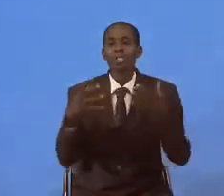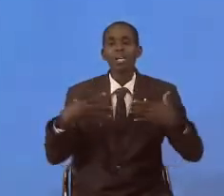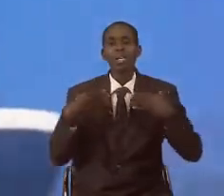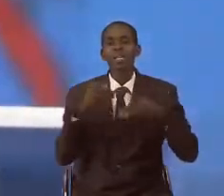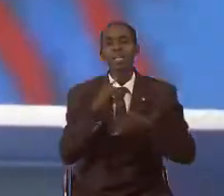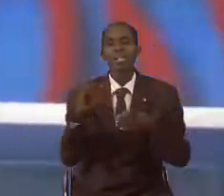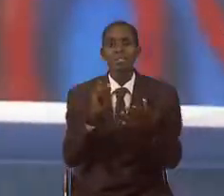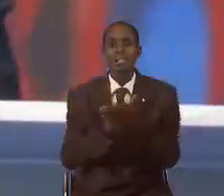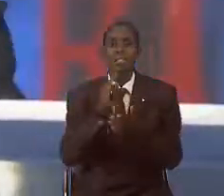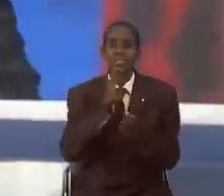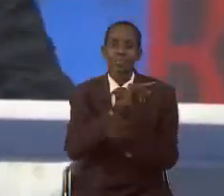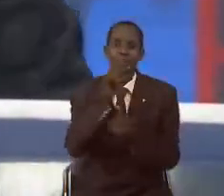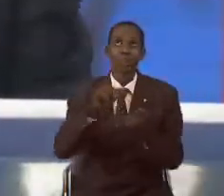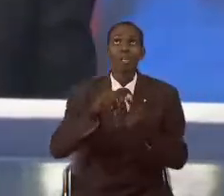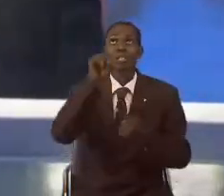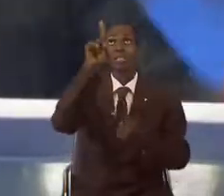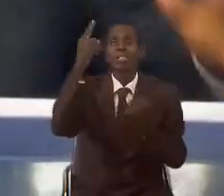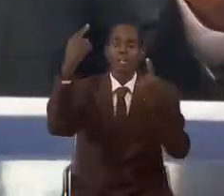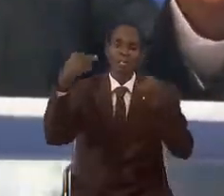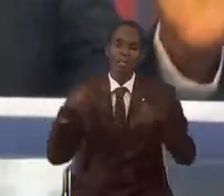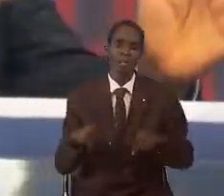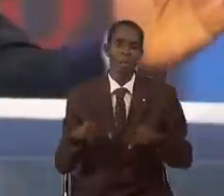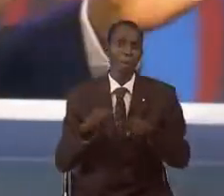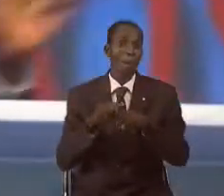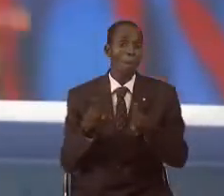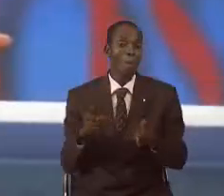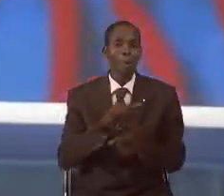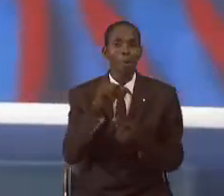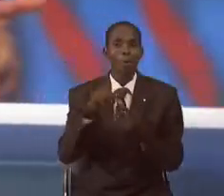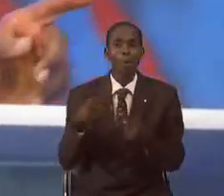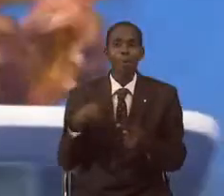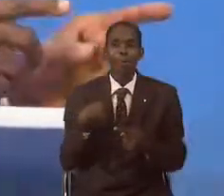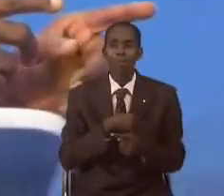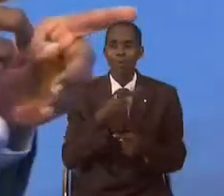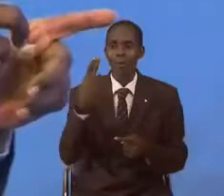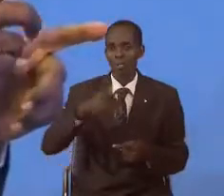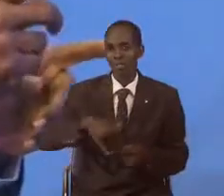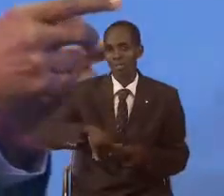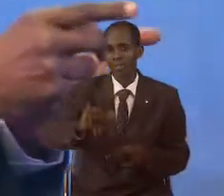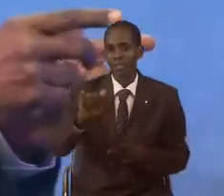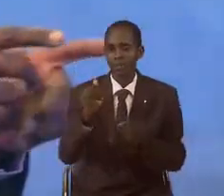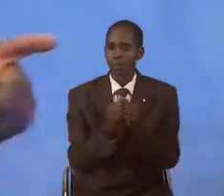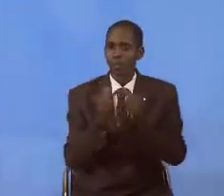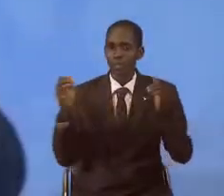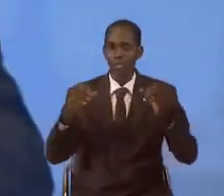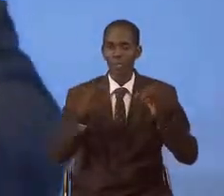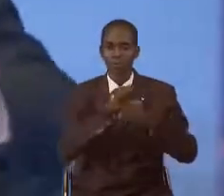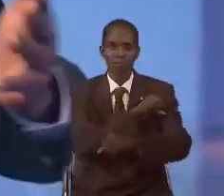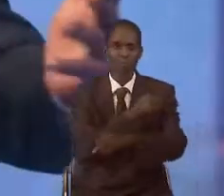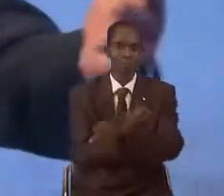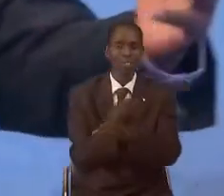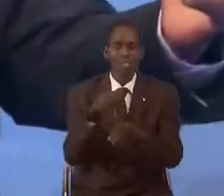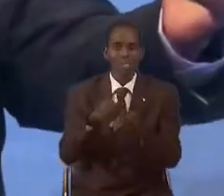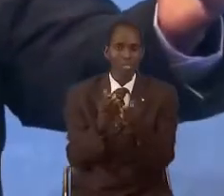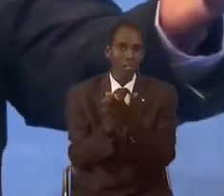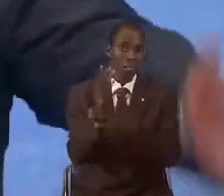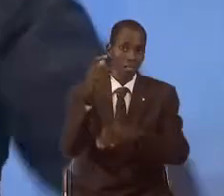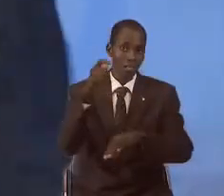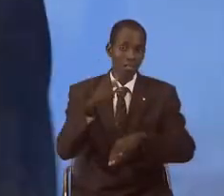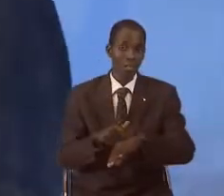yet without healing, that's when it came. For when we were